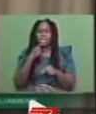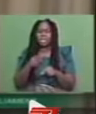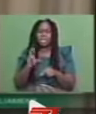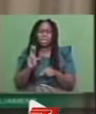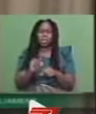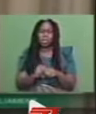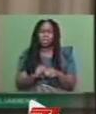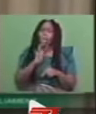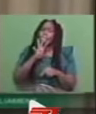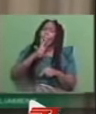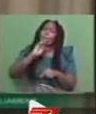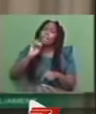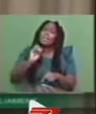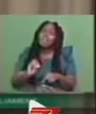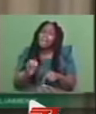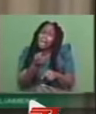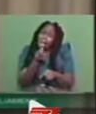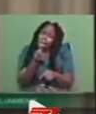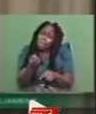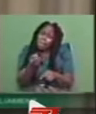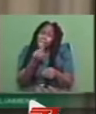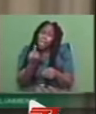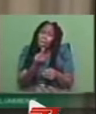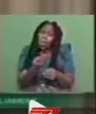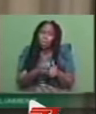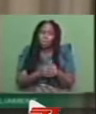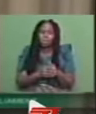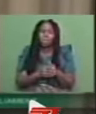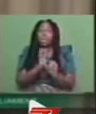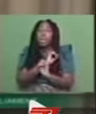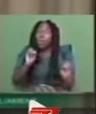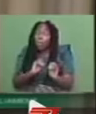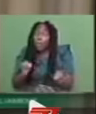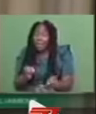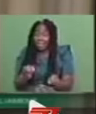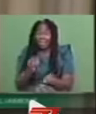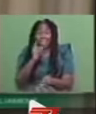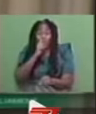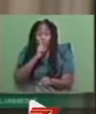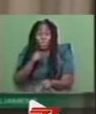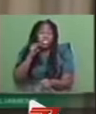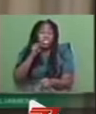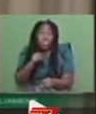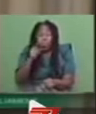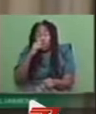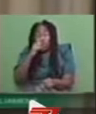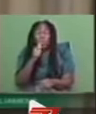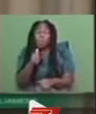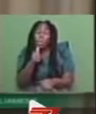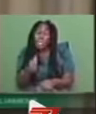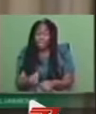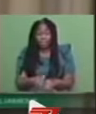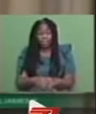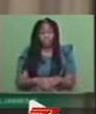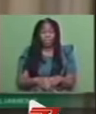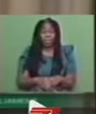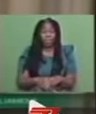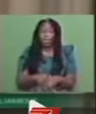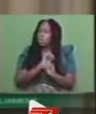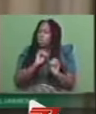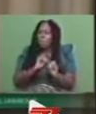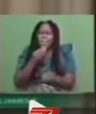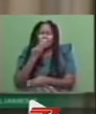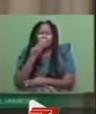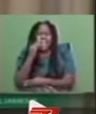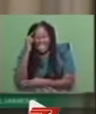Nobody's fooled, because anybody who's outside of the bubble that you are in will see the job losses, will see it everywhere throughout the length and breadth of